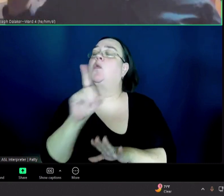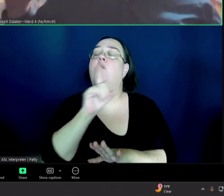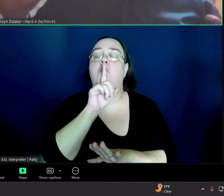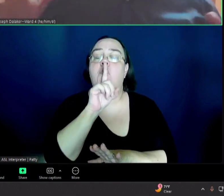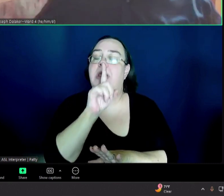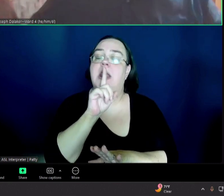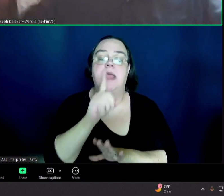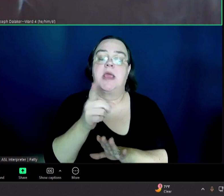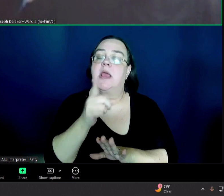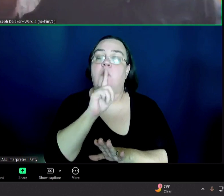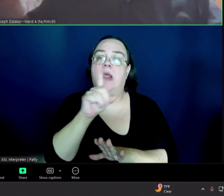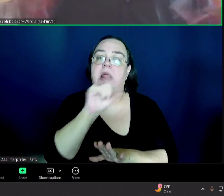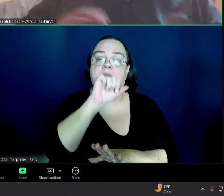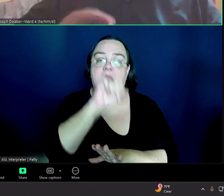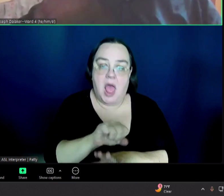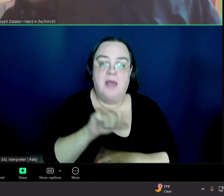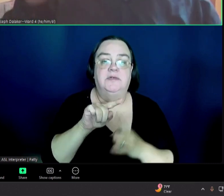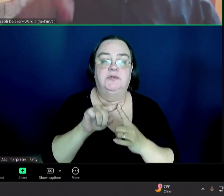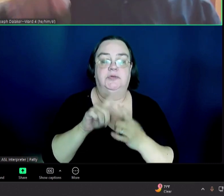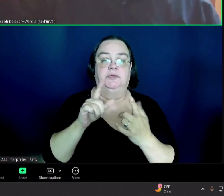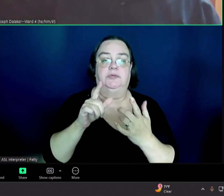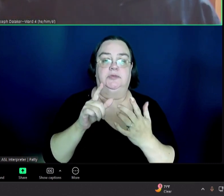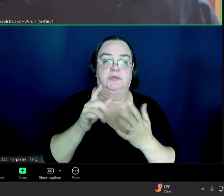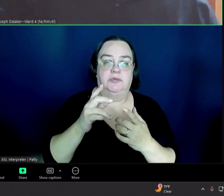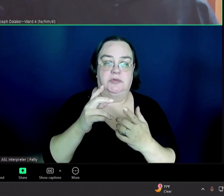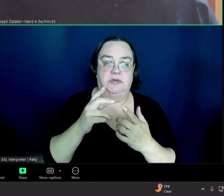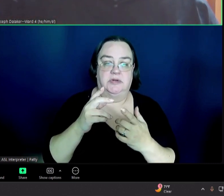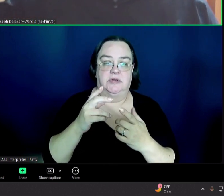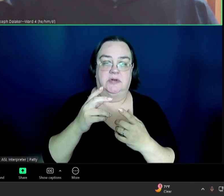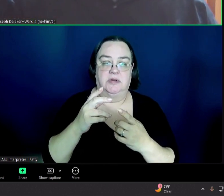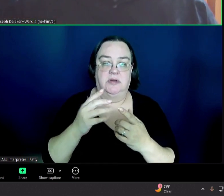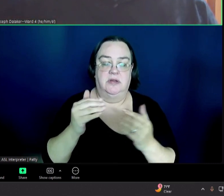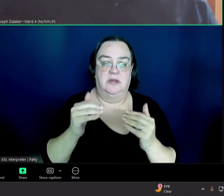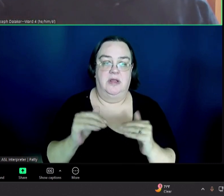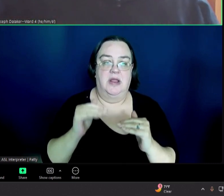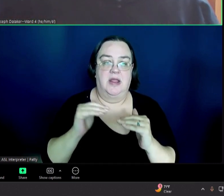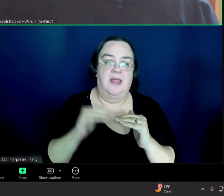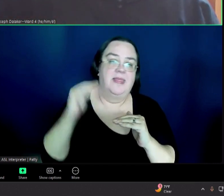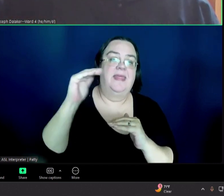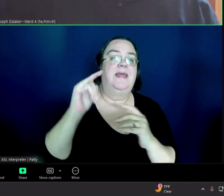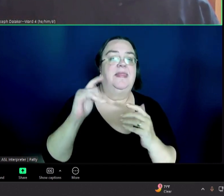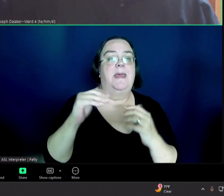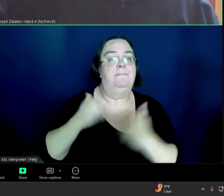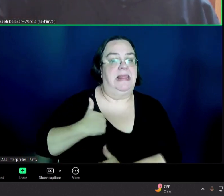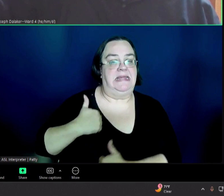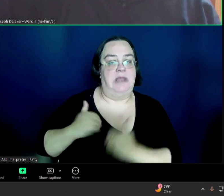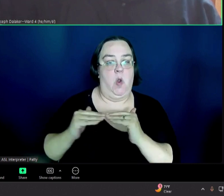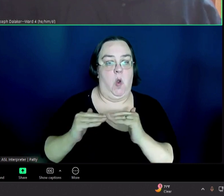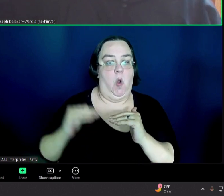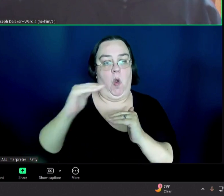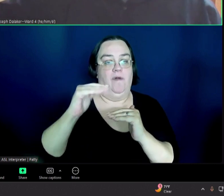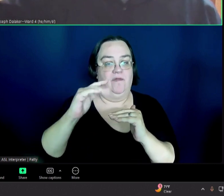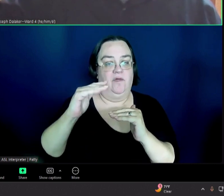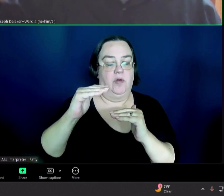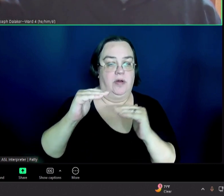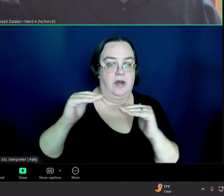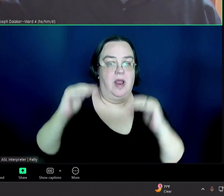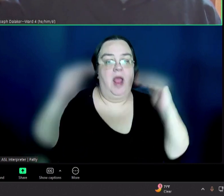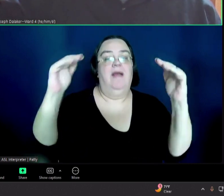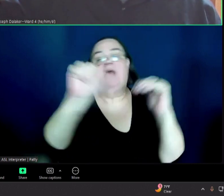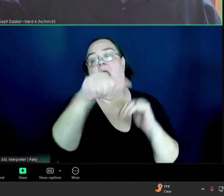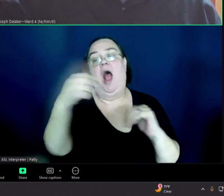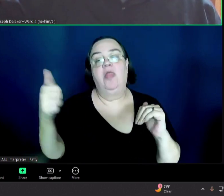to venerate the military over and above other domains of